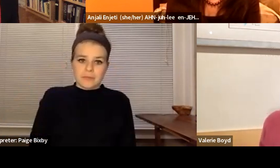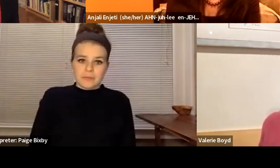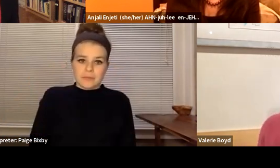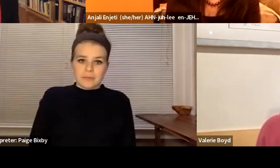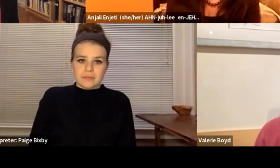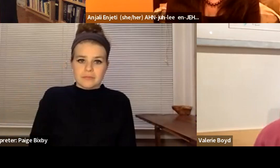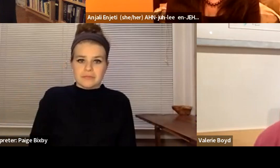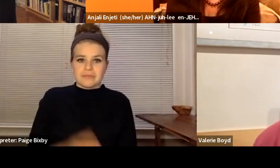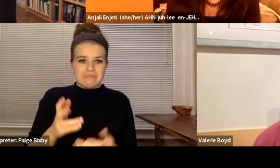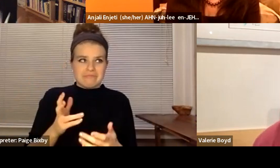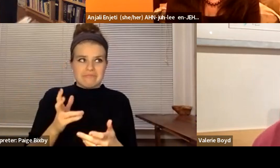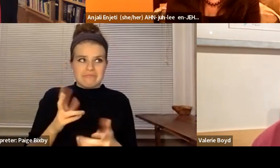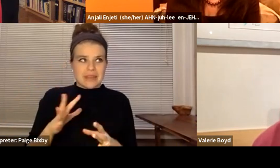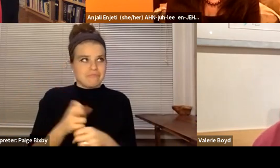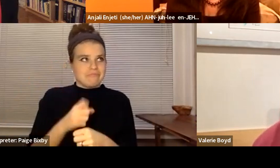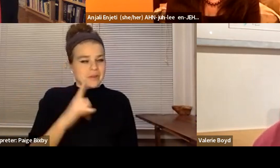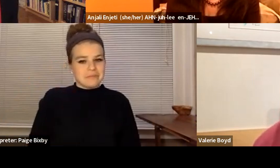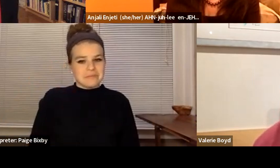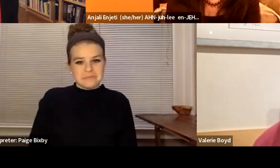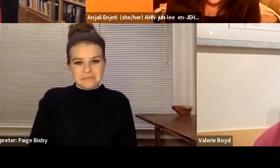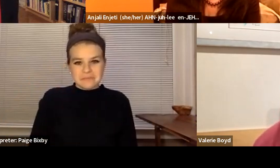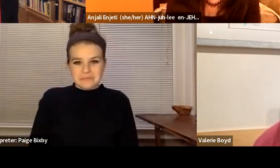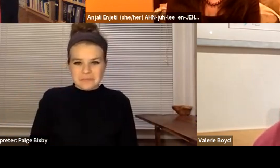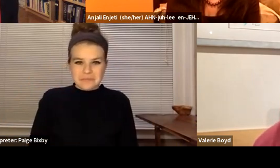That's about all I have to say.